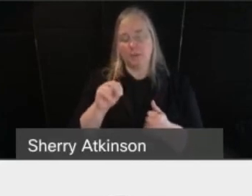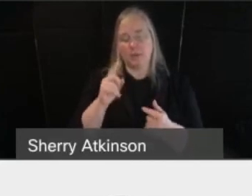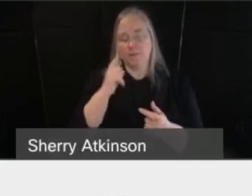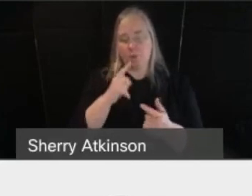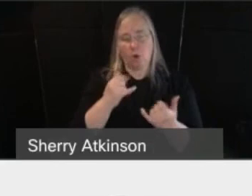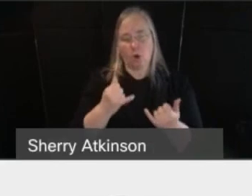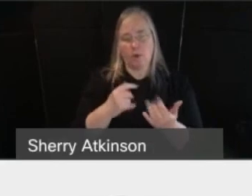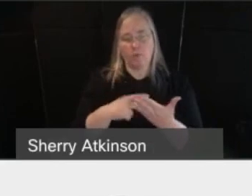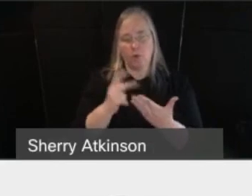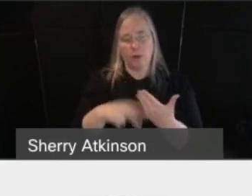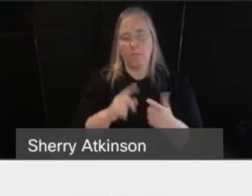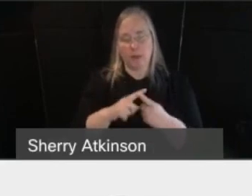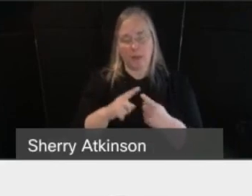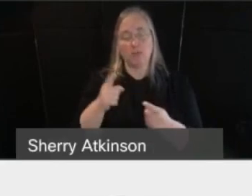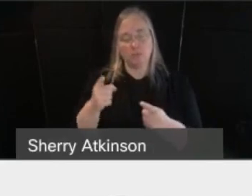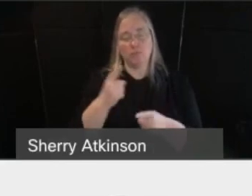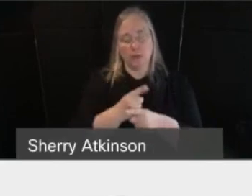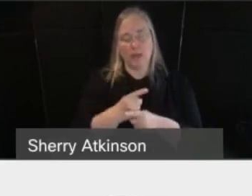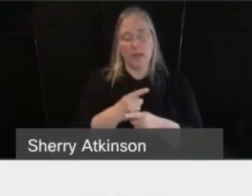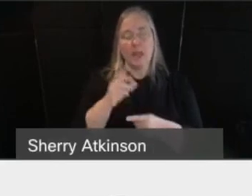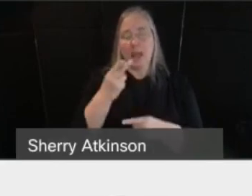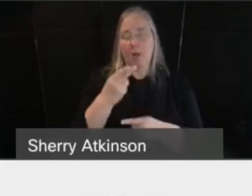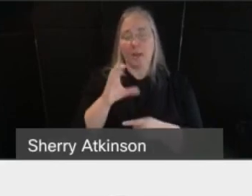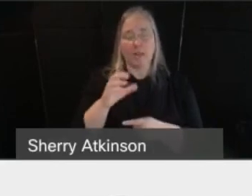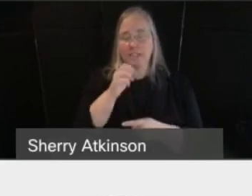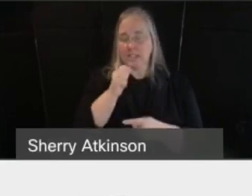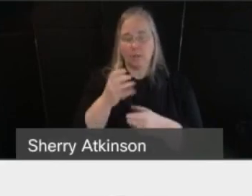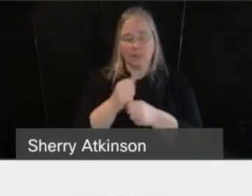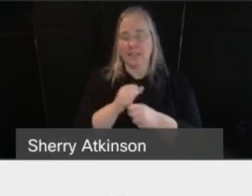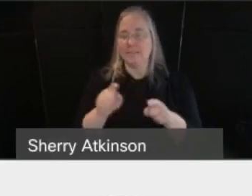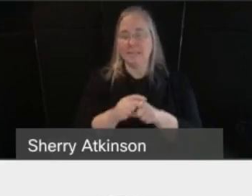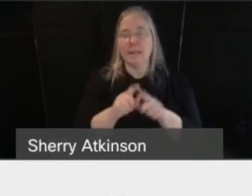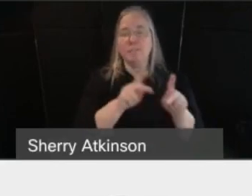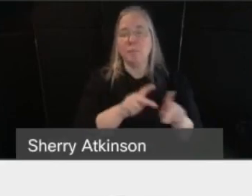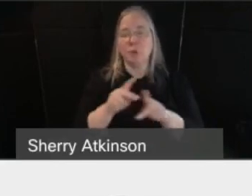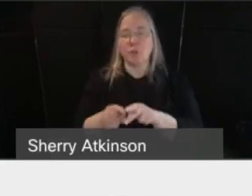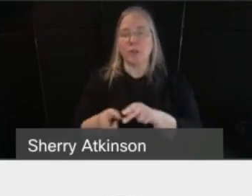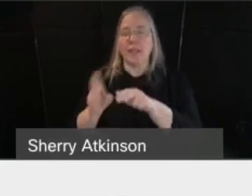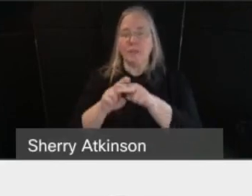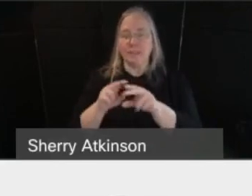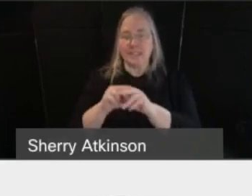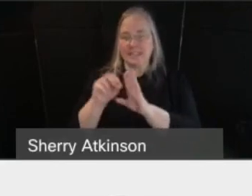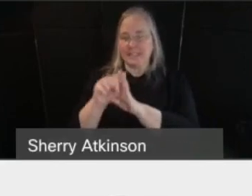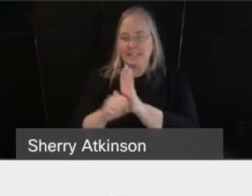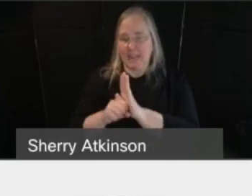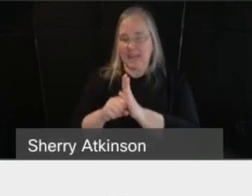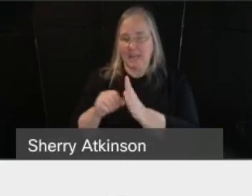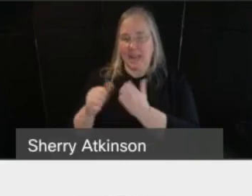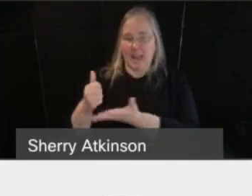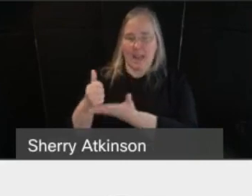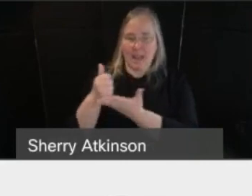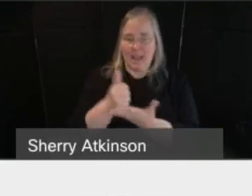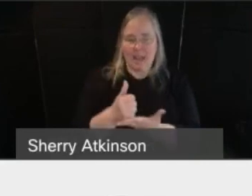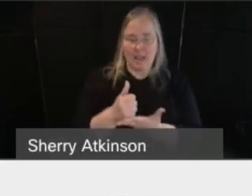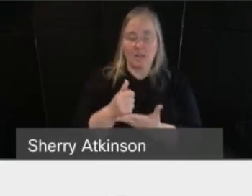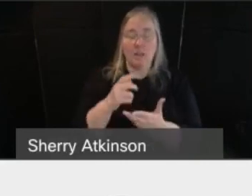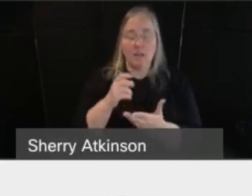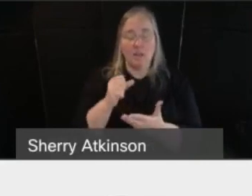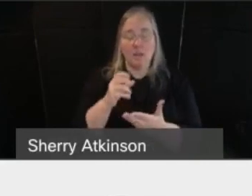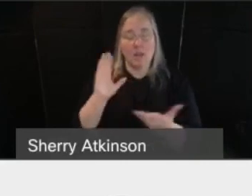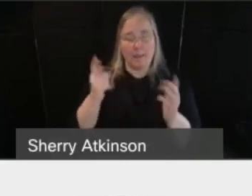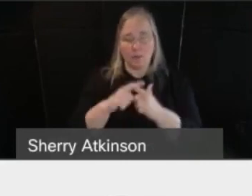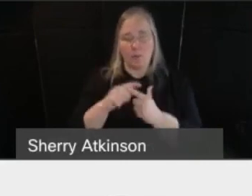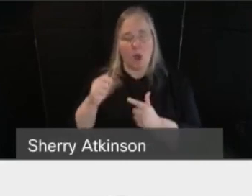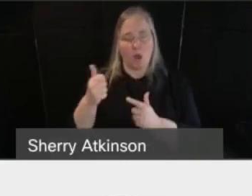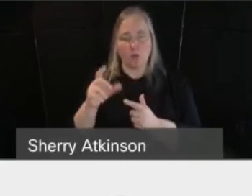see the same proportional increase in state aid that some other districts might see. So the challenge for us is going to be